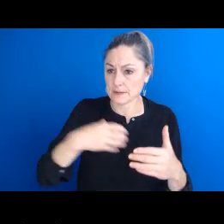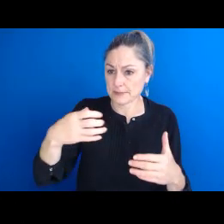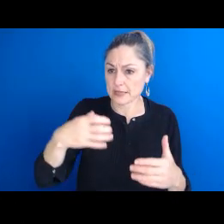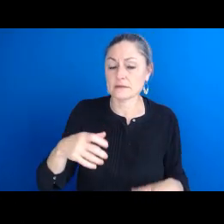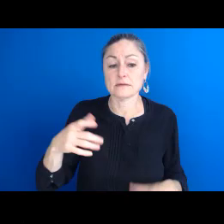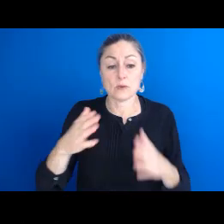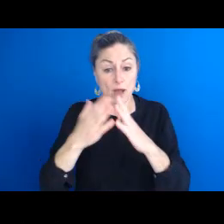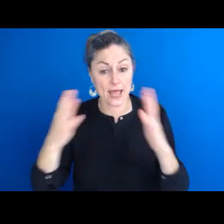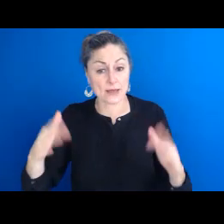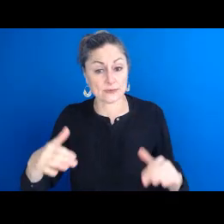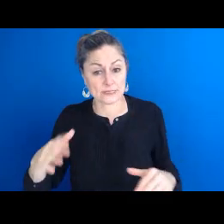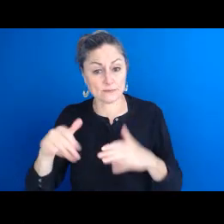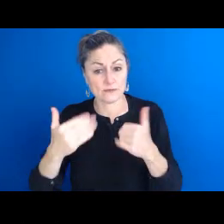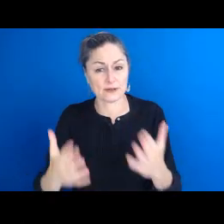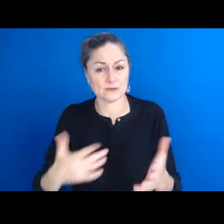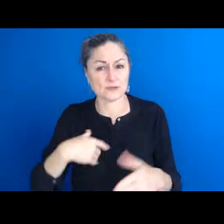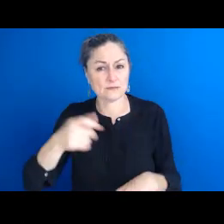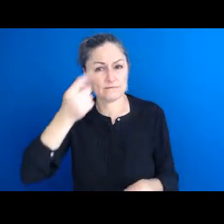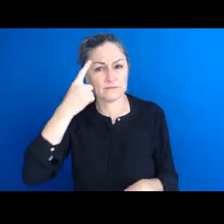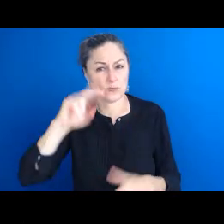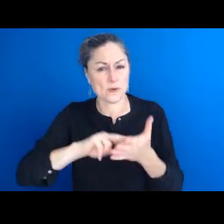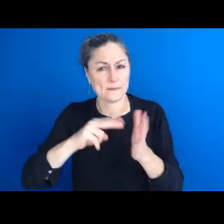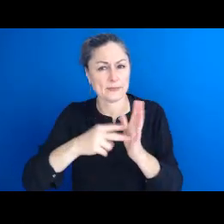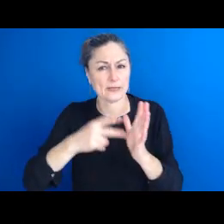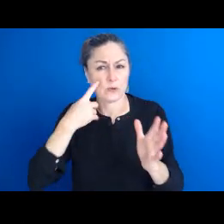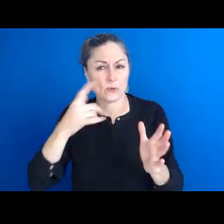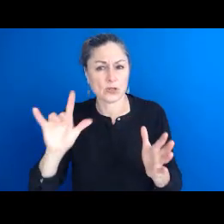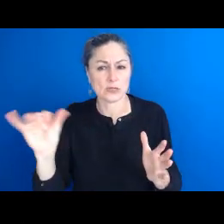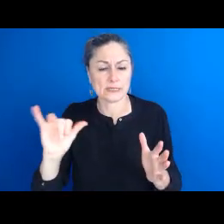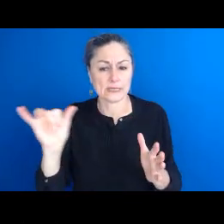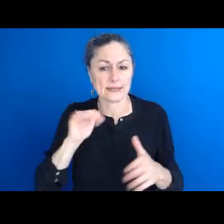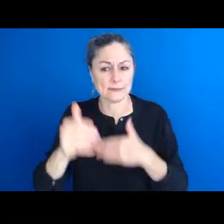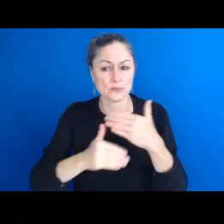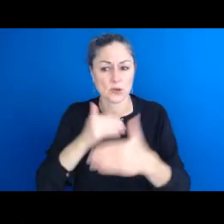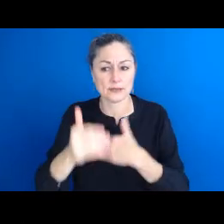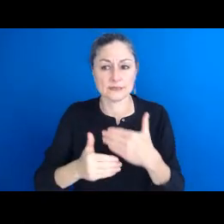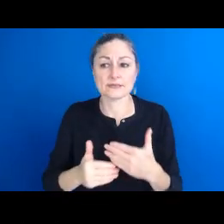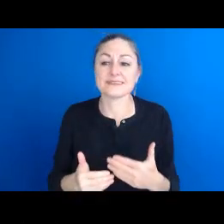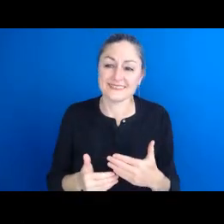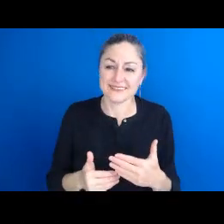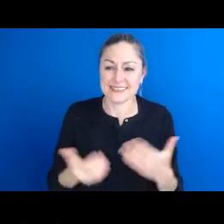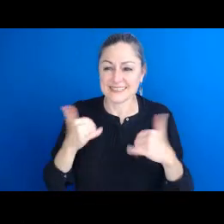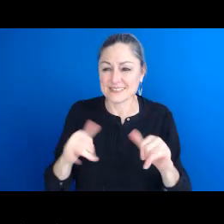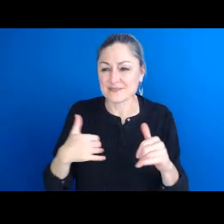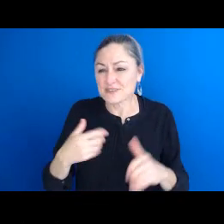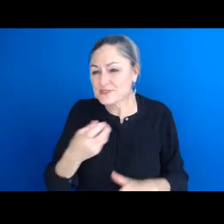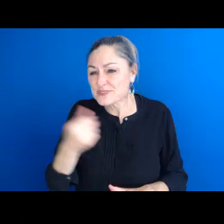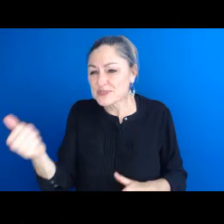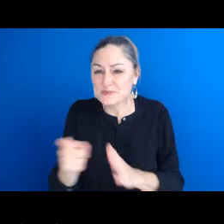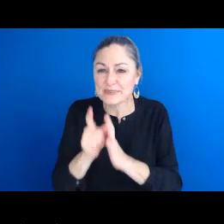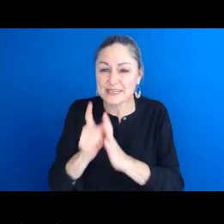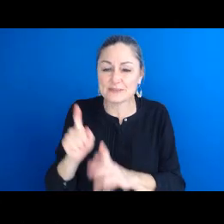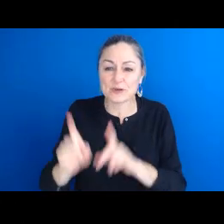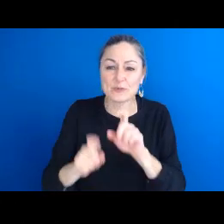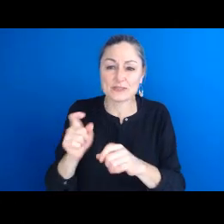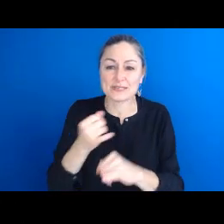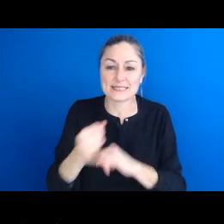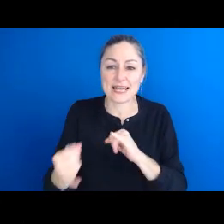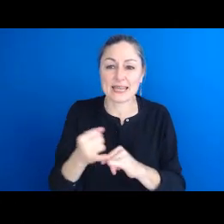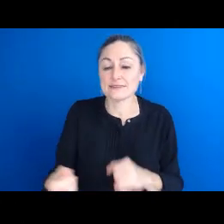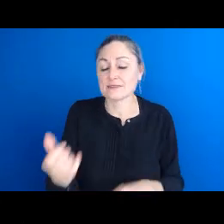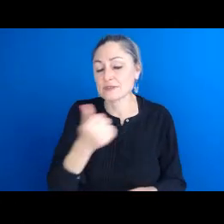to understand what that process looks like as well. I think we will still have a couple minutes for questions at the end, so if you have any questions,